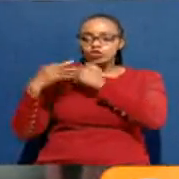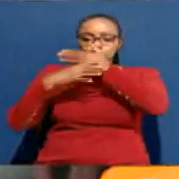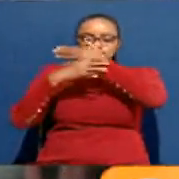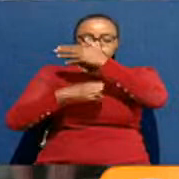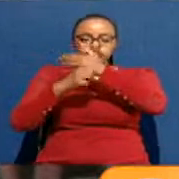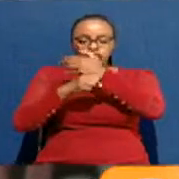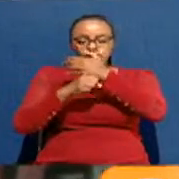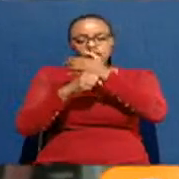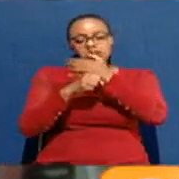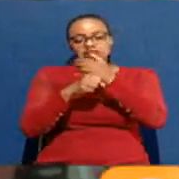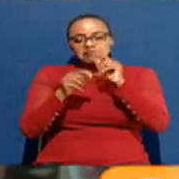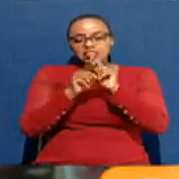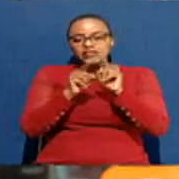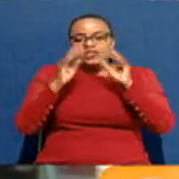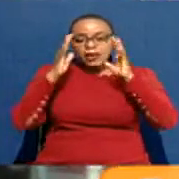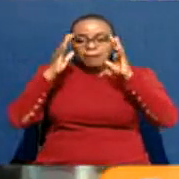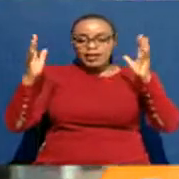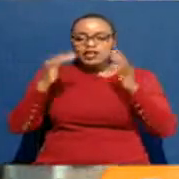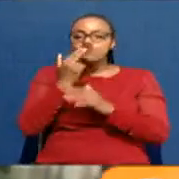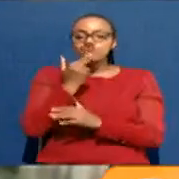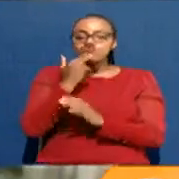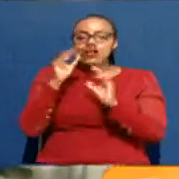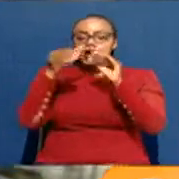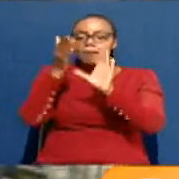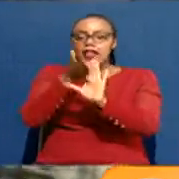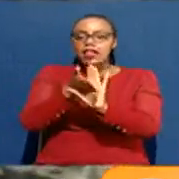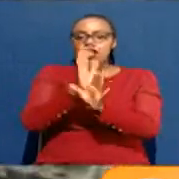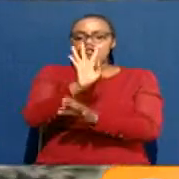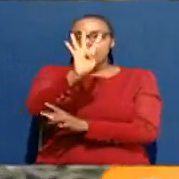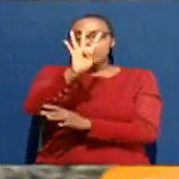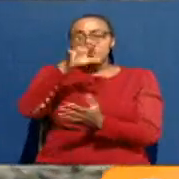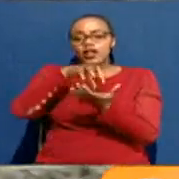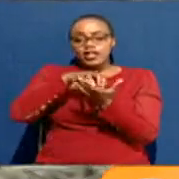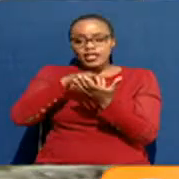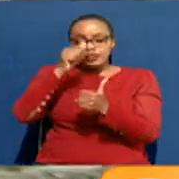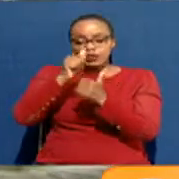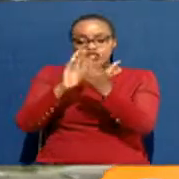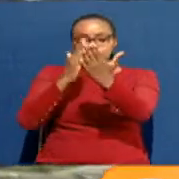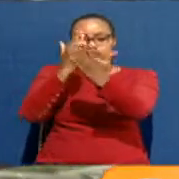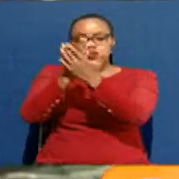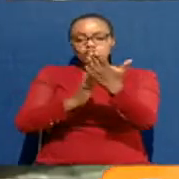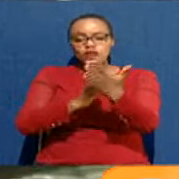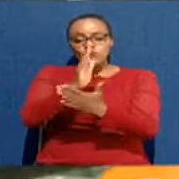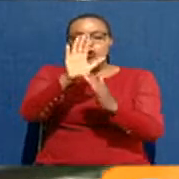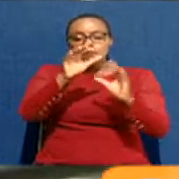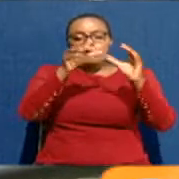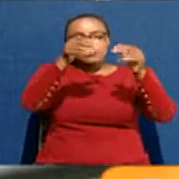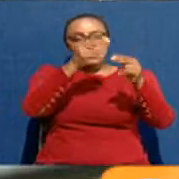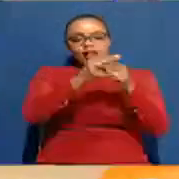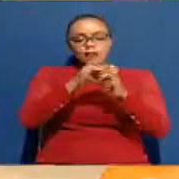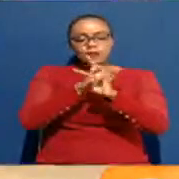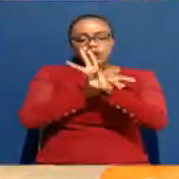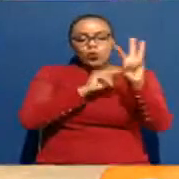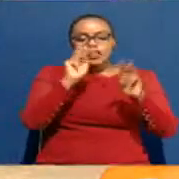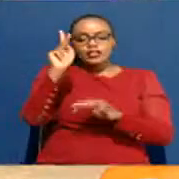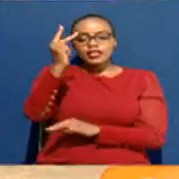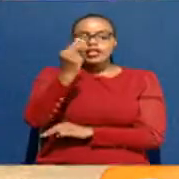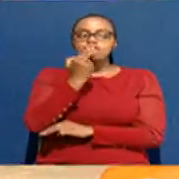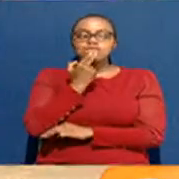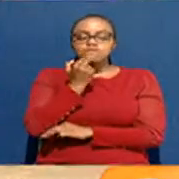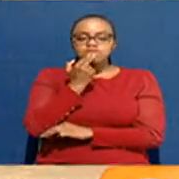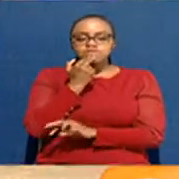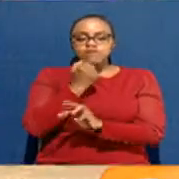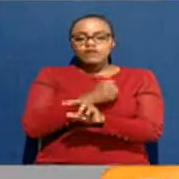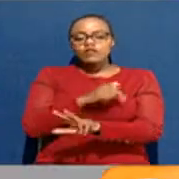the revival of the once giant sugar farm, has withdrawn four cases he had applied through his company West Kenya Sugar. Through